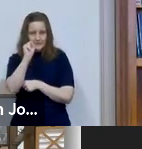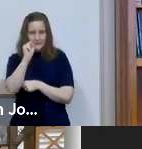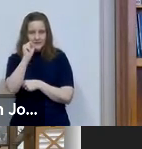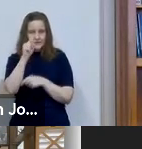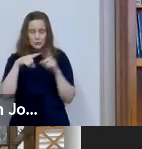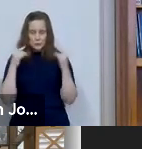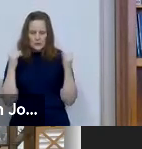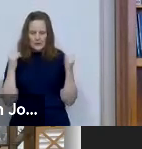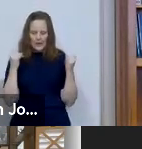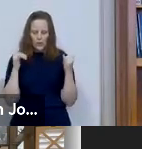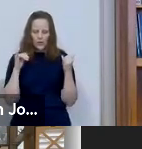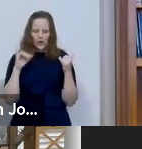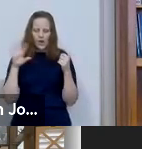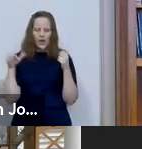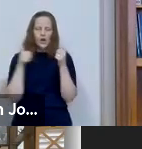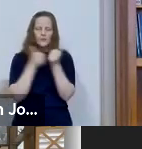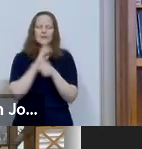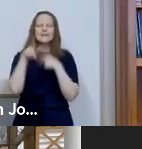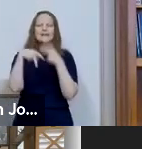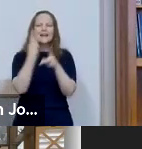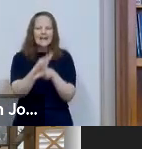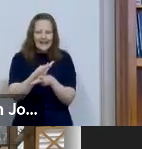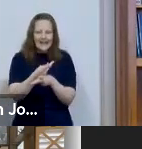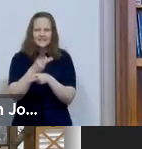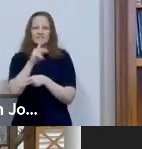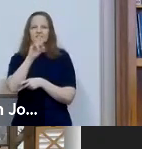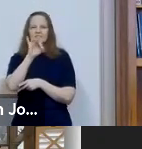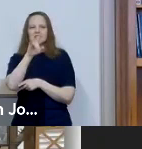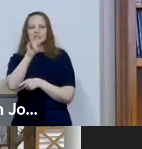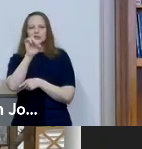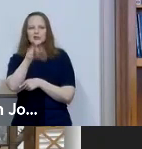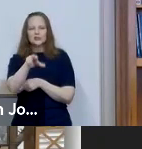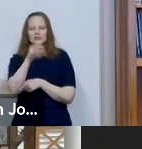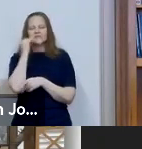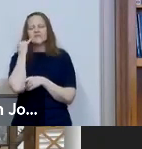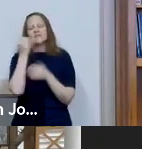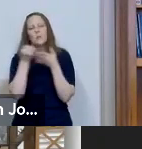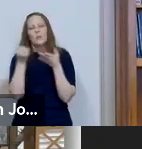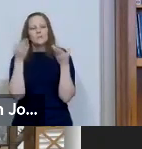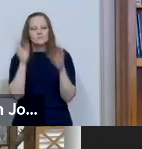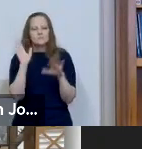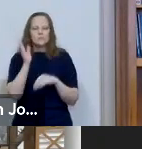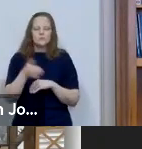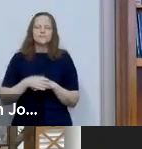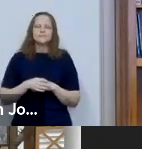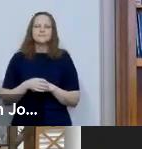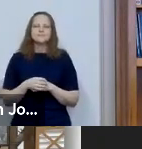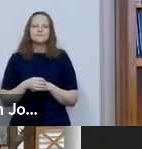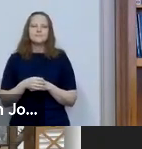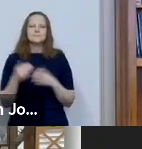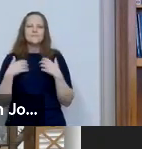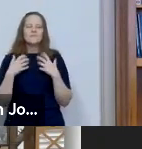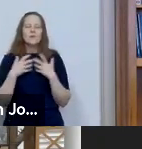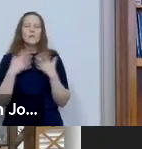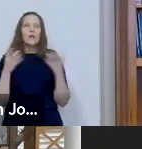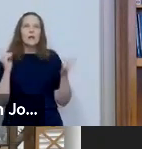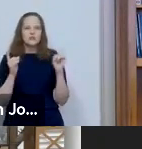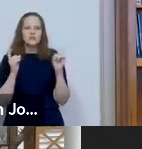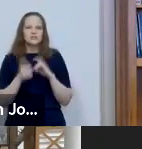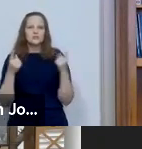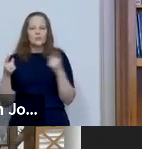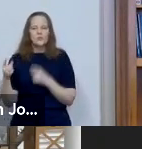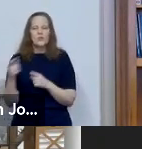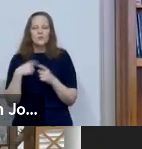now it's upgrade the types of filters if your equipment will allow it. So there's been lots of changes there. We're staying abreast of all the guidance